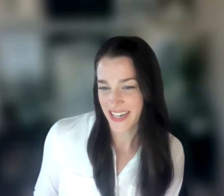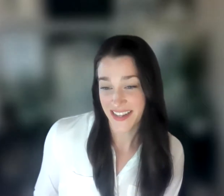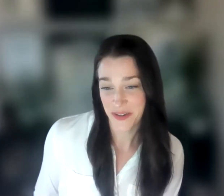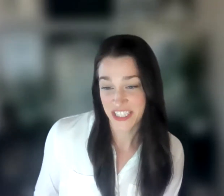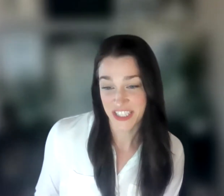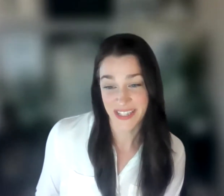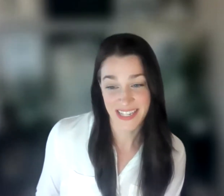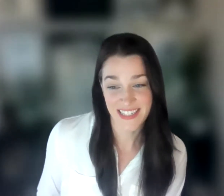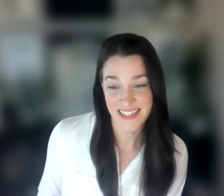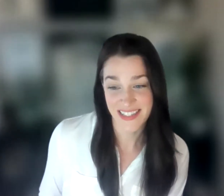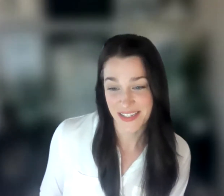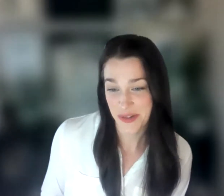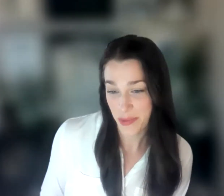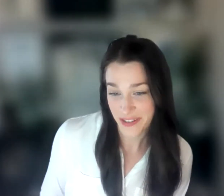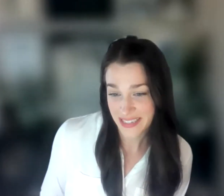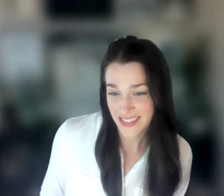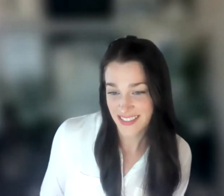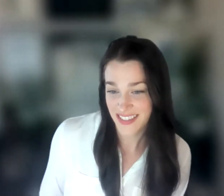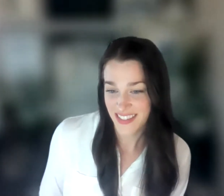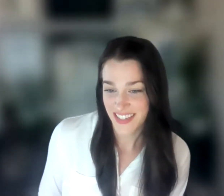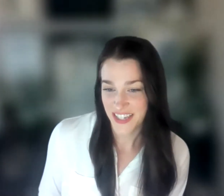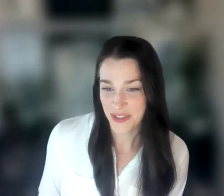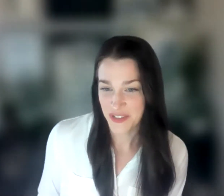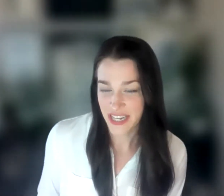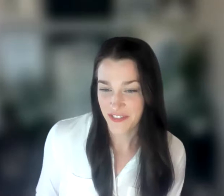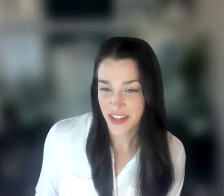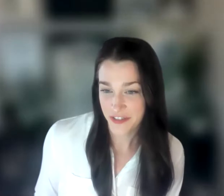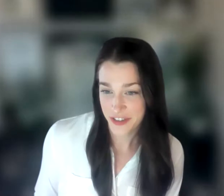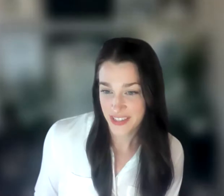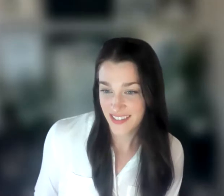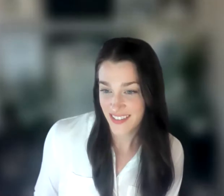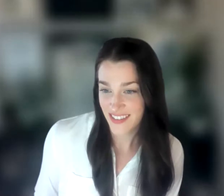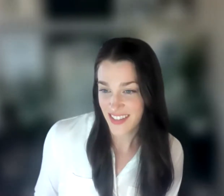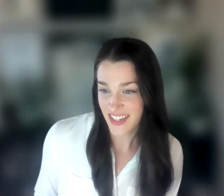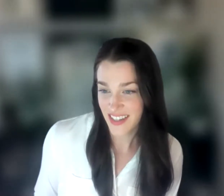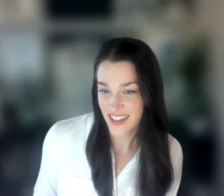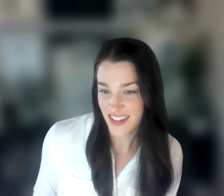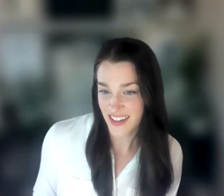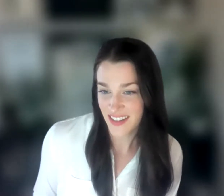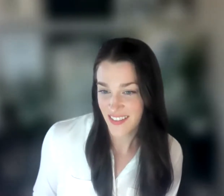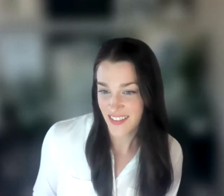Again, we had another question related to city street parking, which you kind of covered.